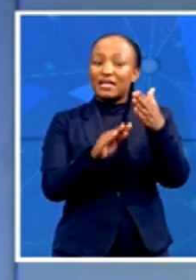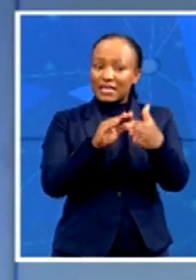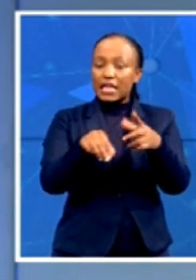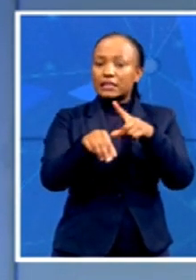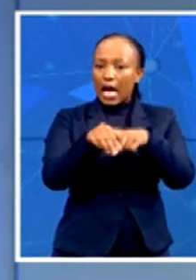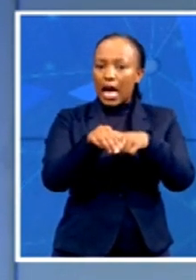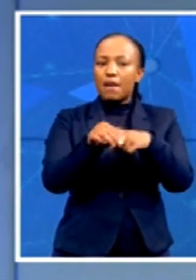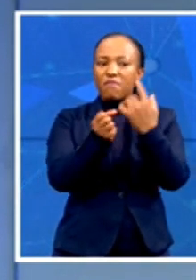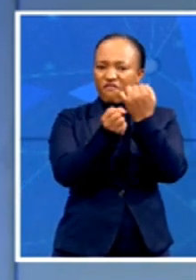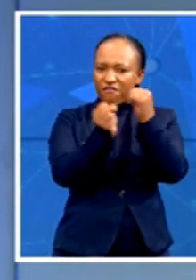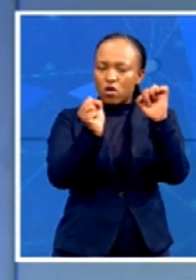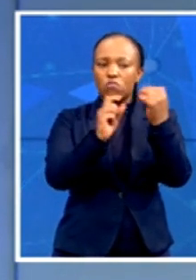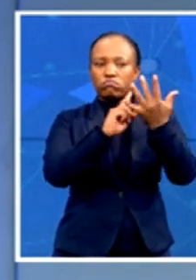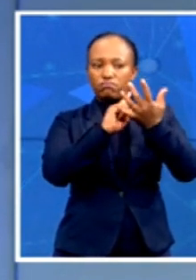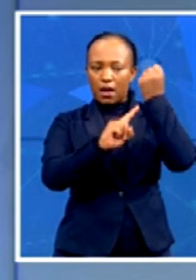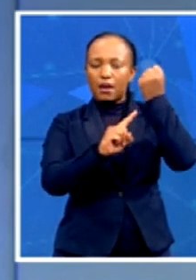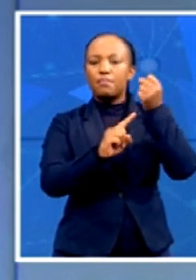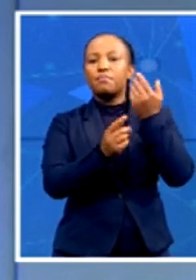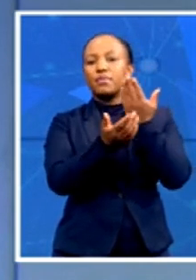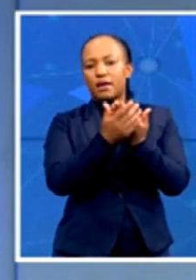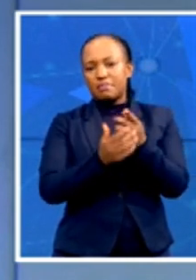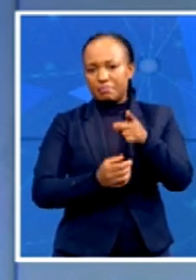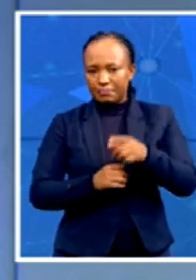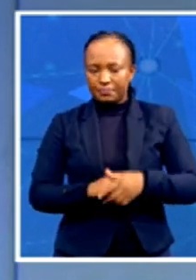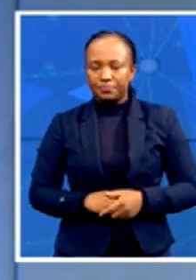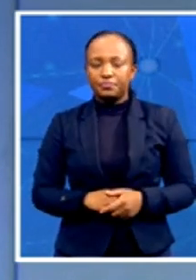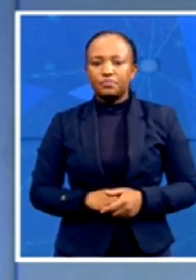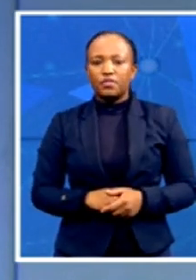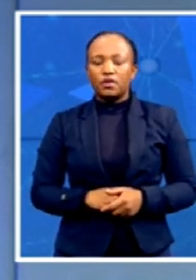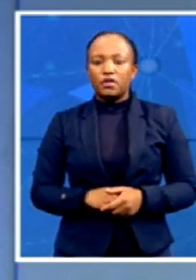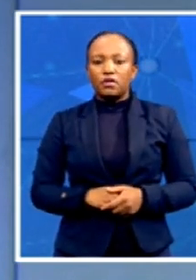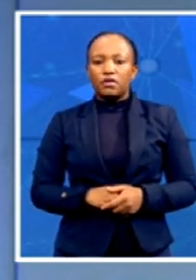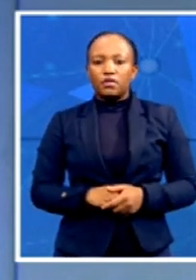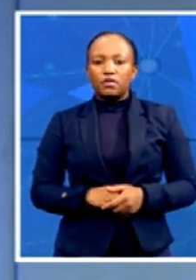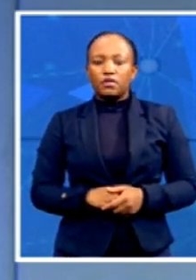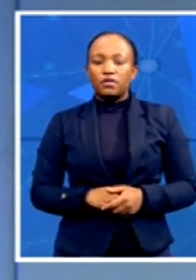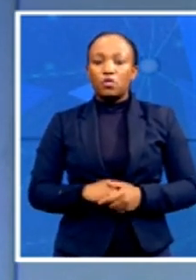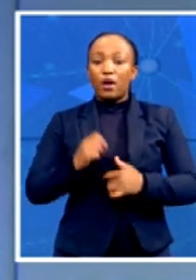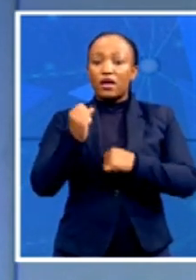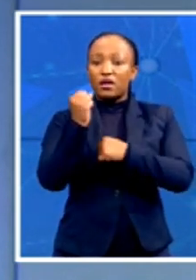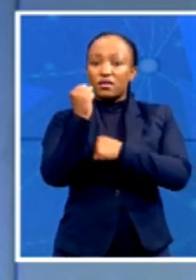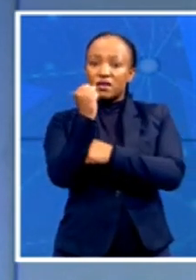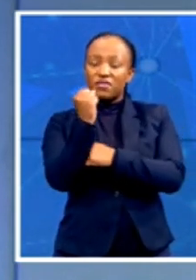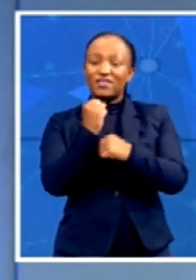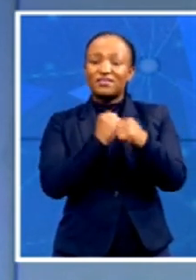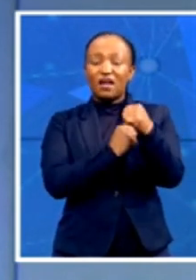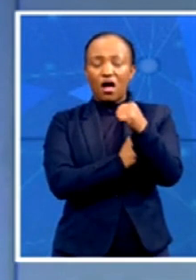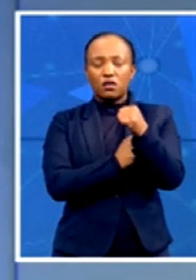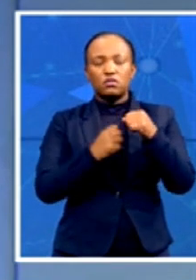Now, as infrastructure plays such a critical role in the life of any country, but more